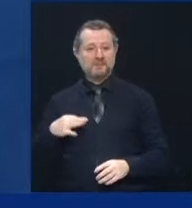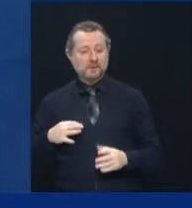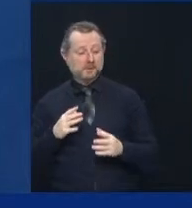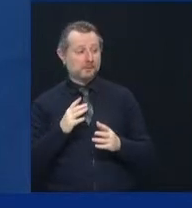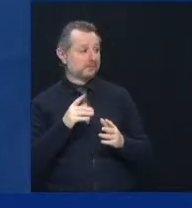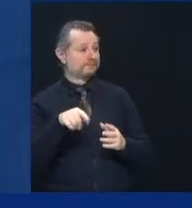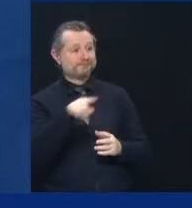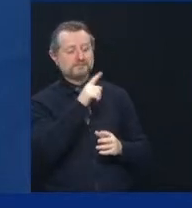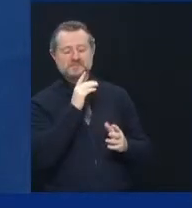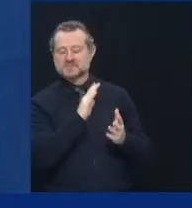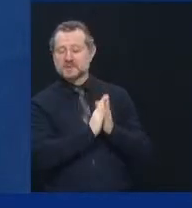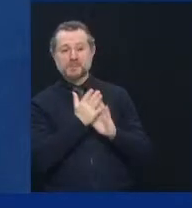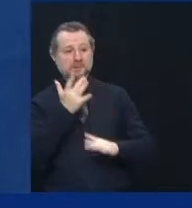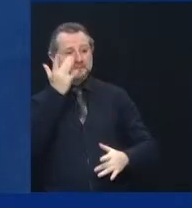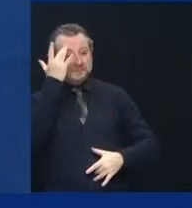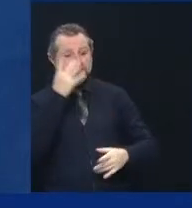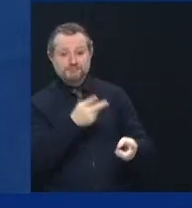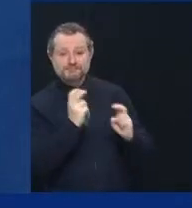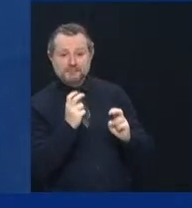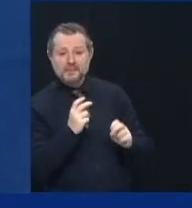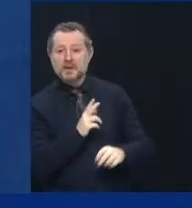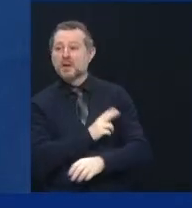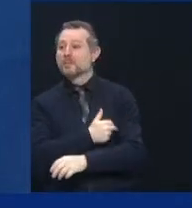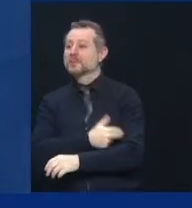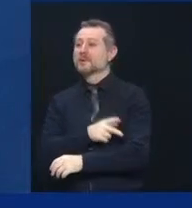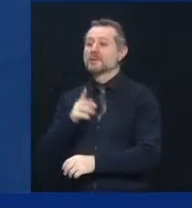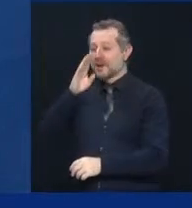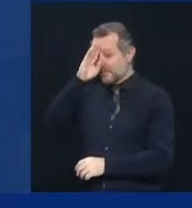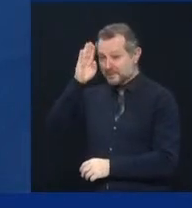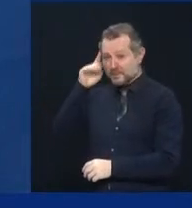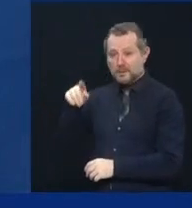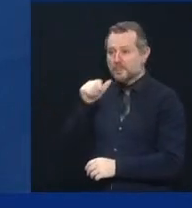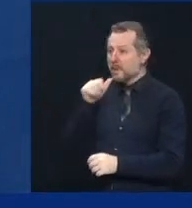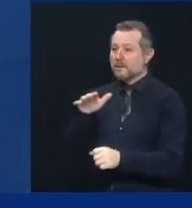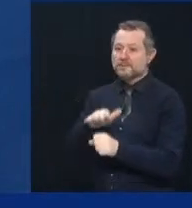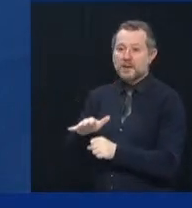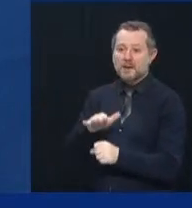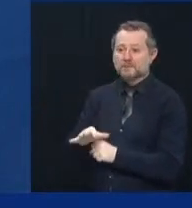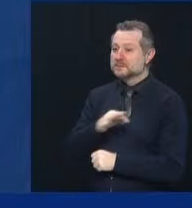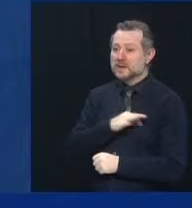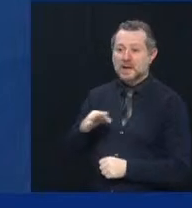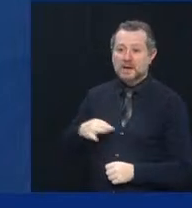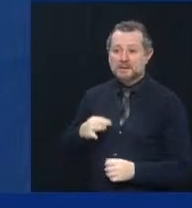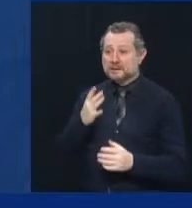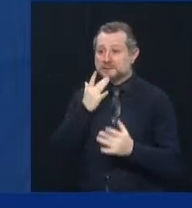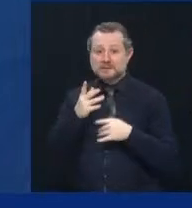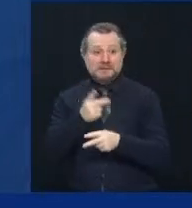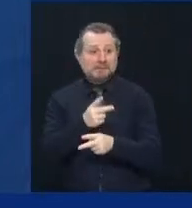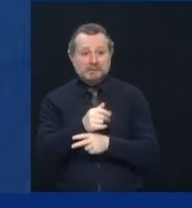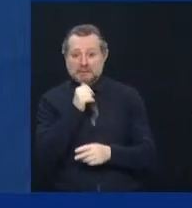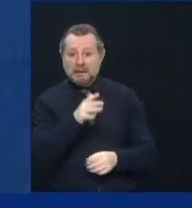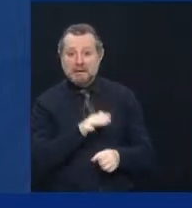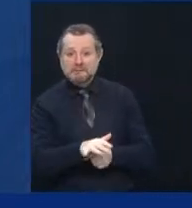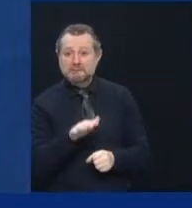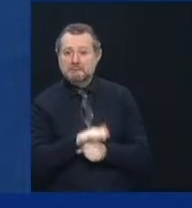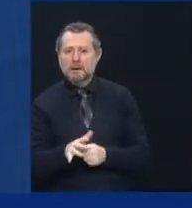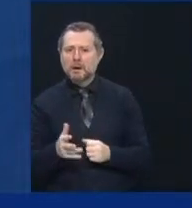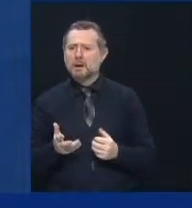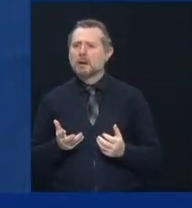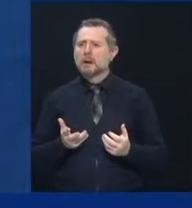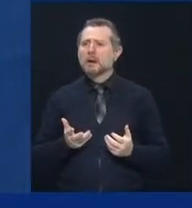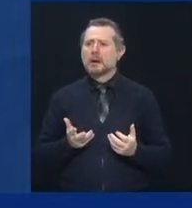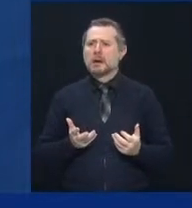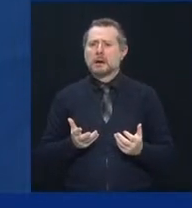And the hospitals will say, I don't have enough staff for the beds, and their capacity will come